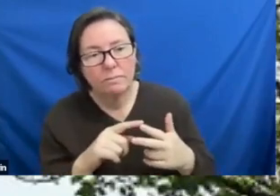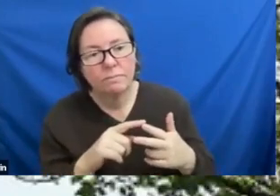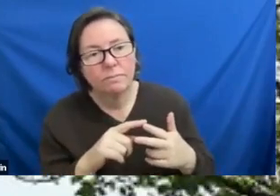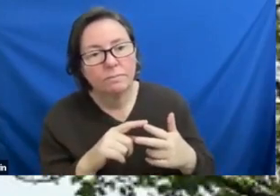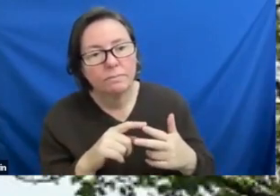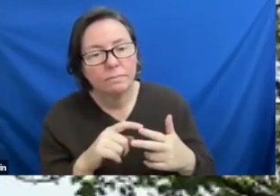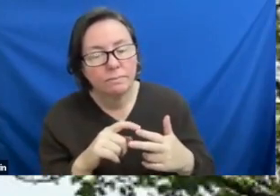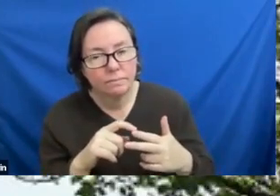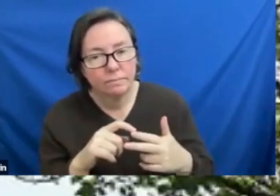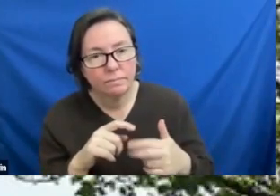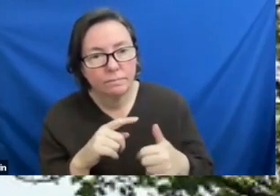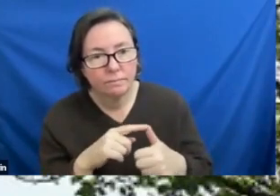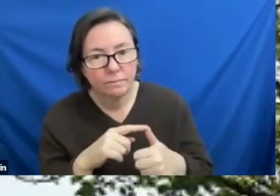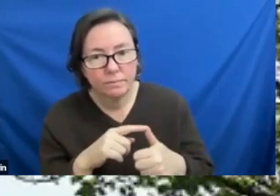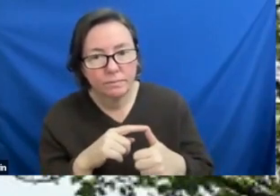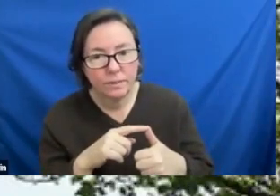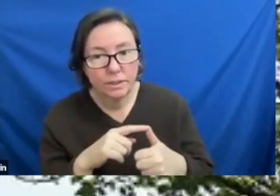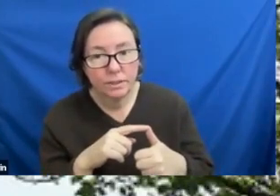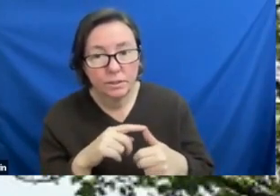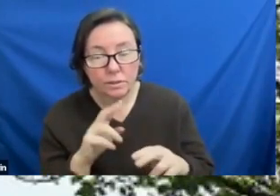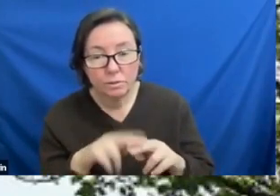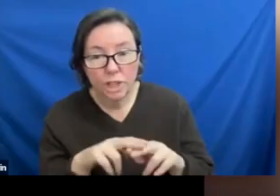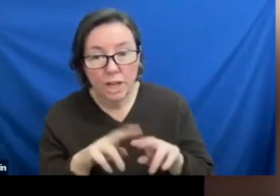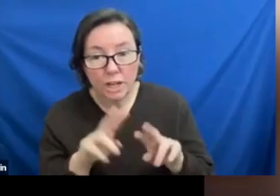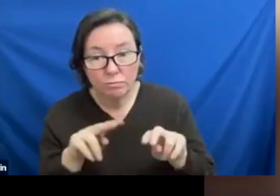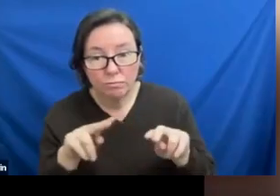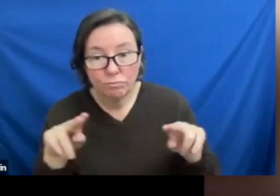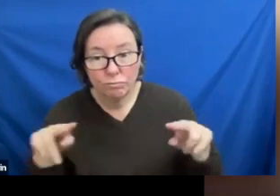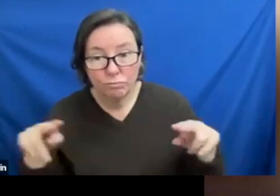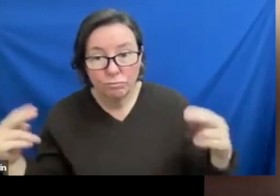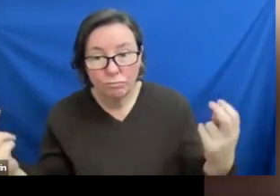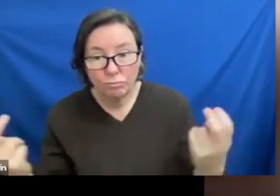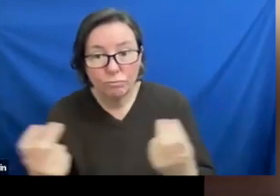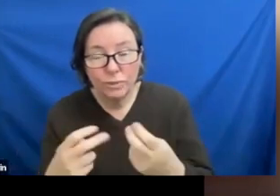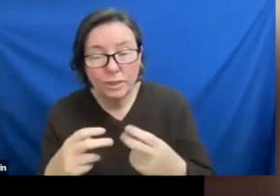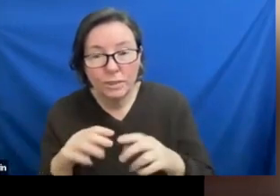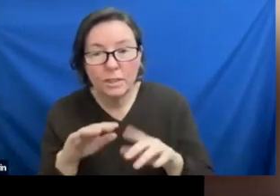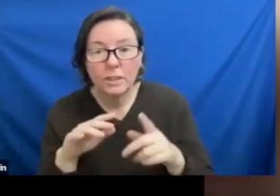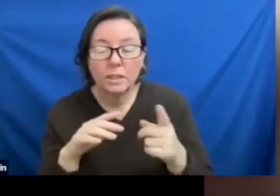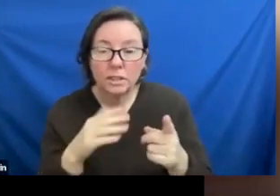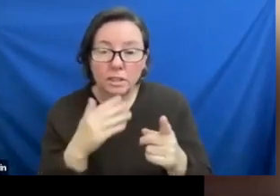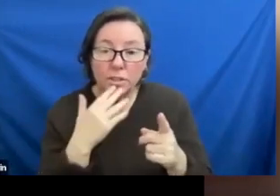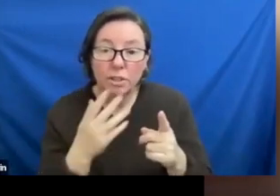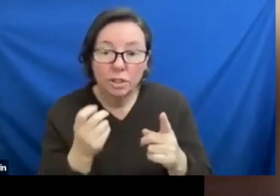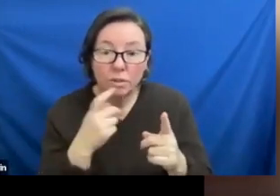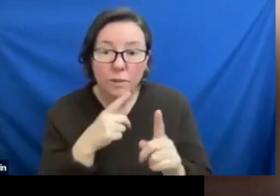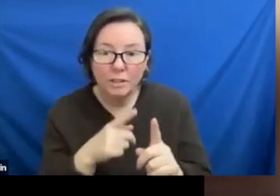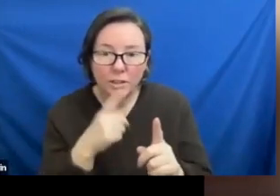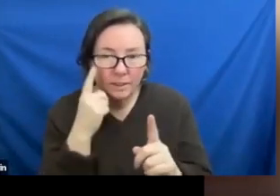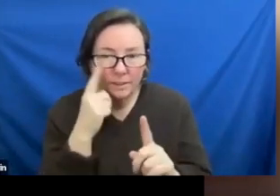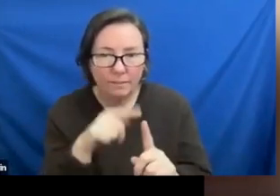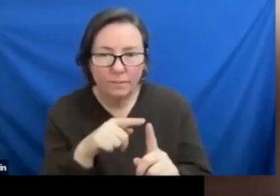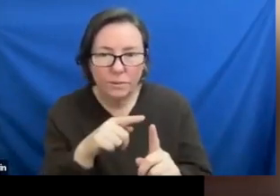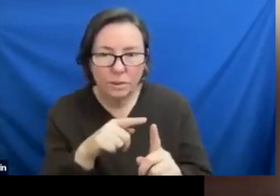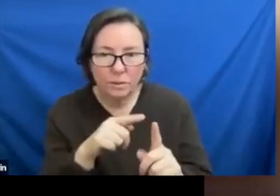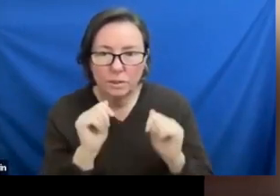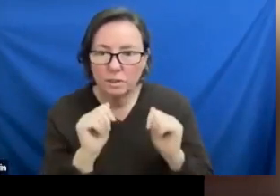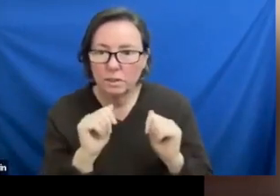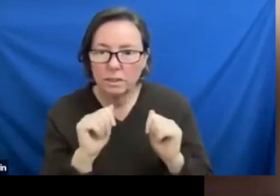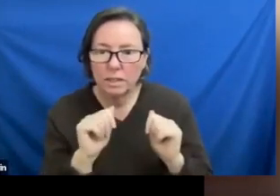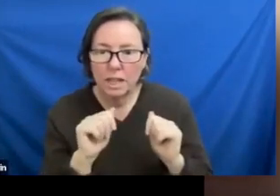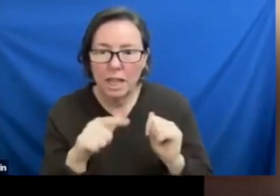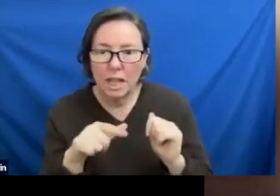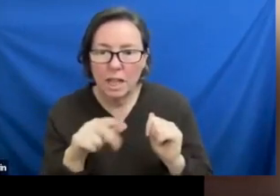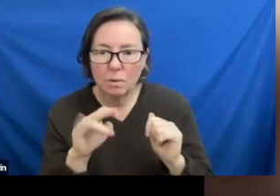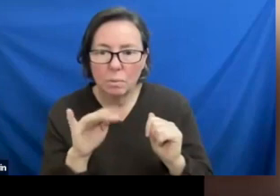that one's about lounge chairs. So that's really a question for our aquatics division,